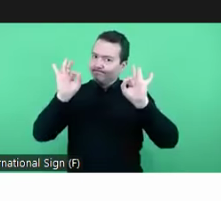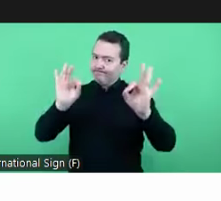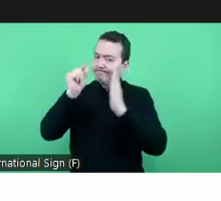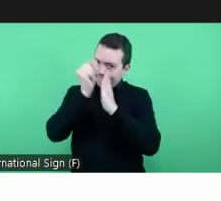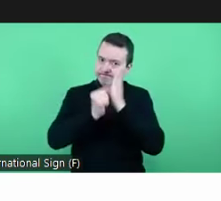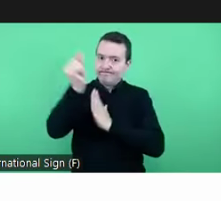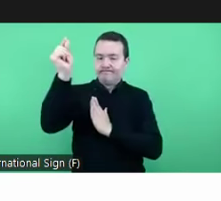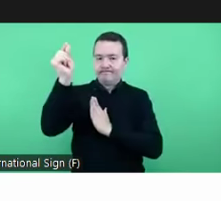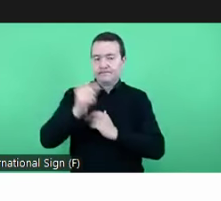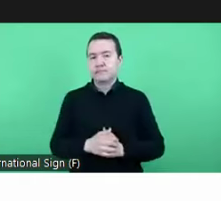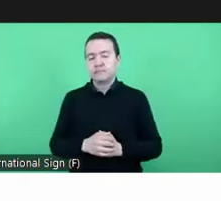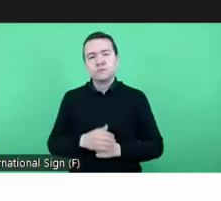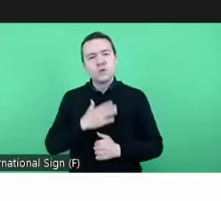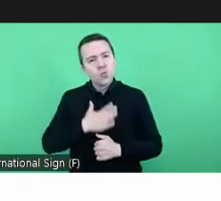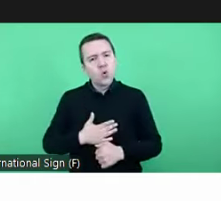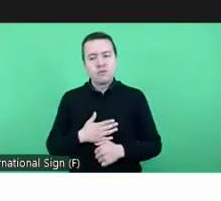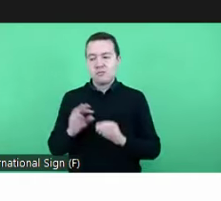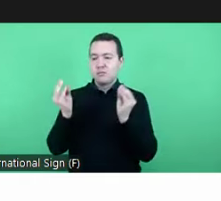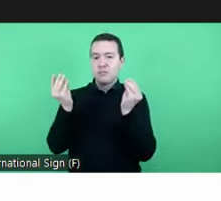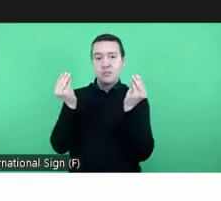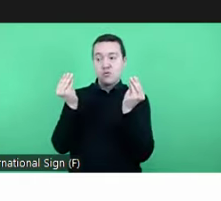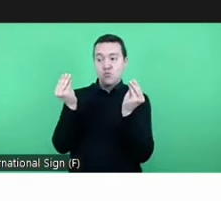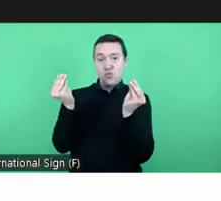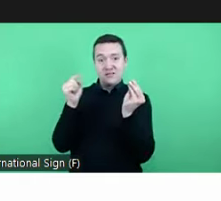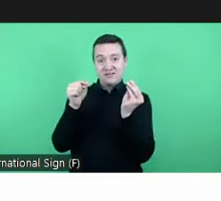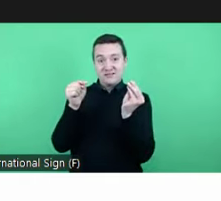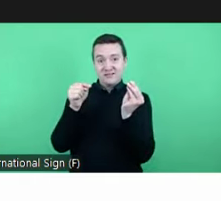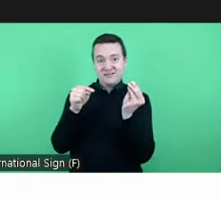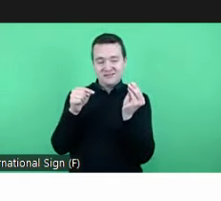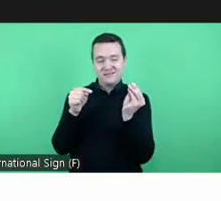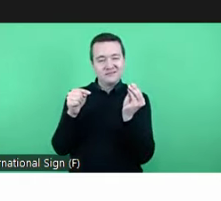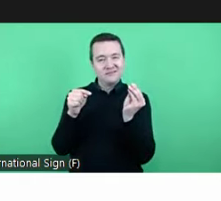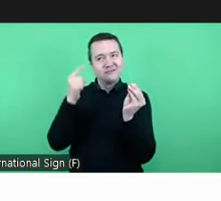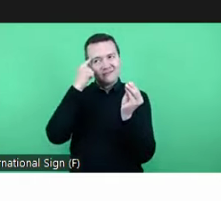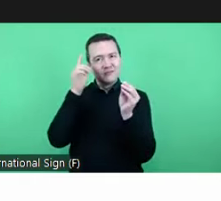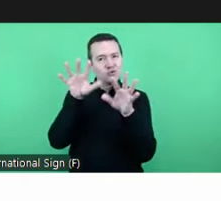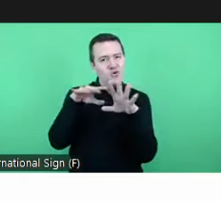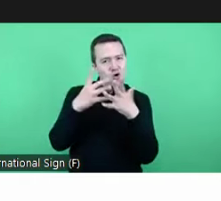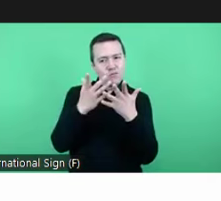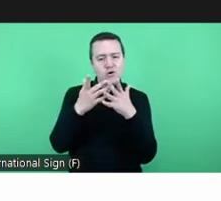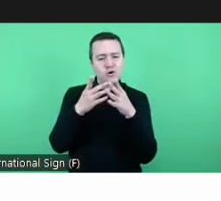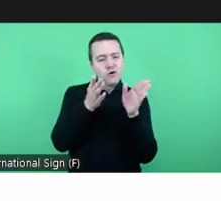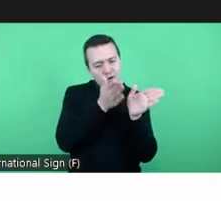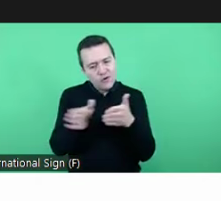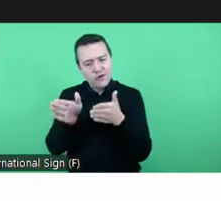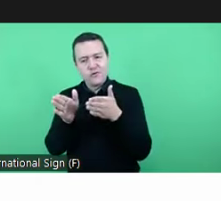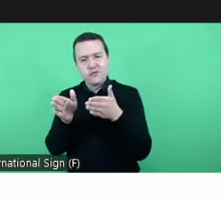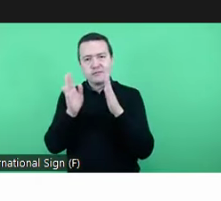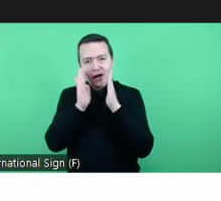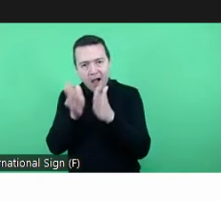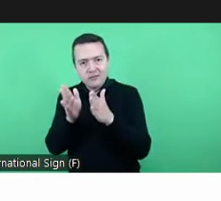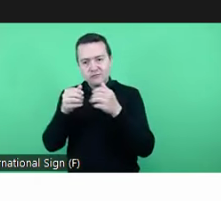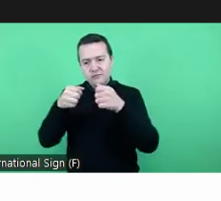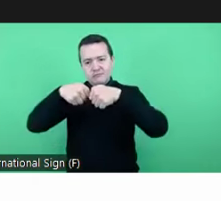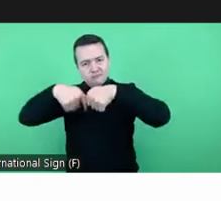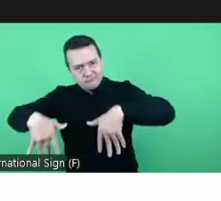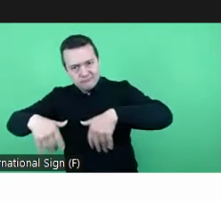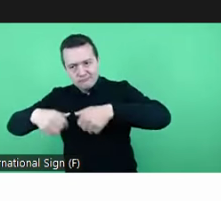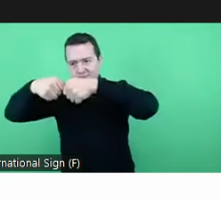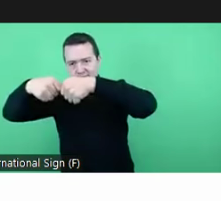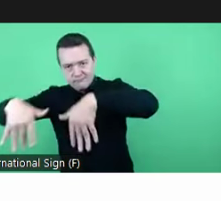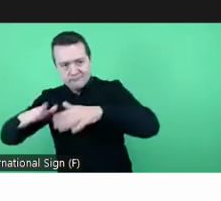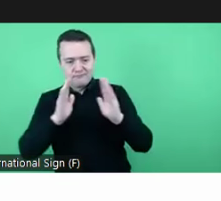que haya calidades diferentes, for there to digamos, be puede different consolidar circuitos qualities. It diferenciados can de atención consolidate diagnóstica. differentiated circuits of attention Entonces, under desde la the